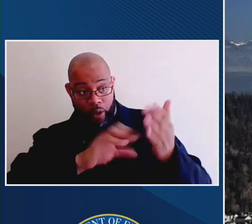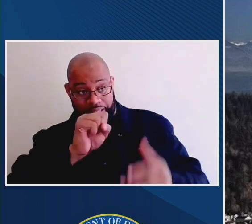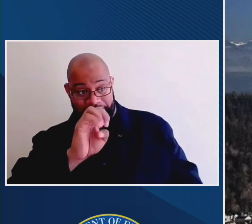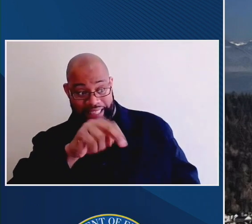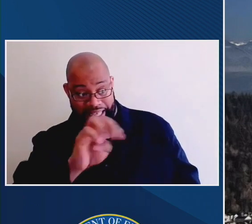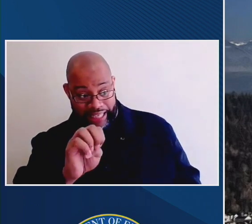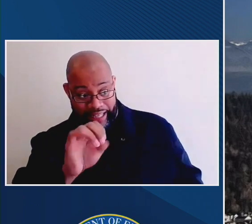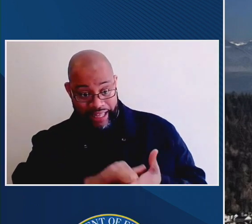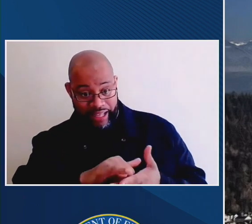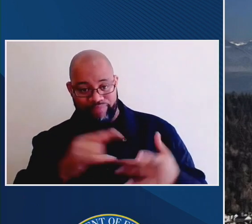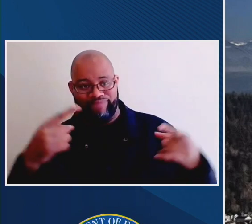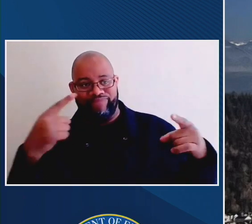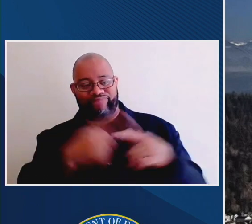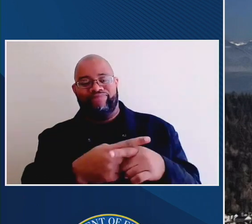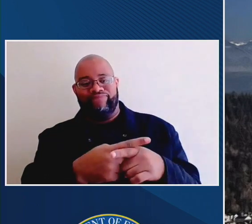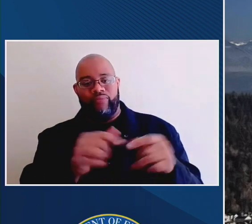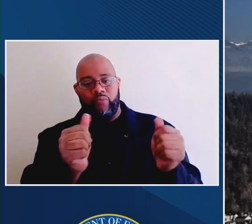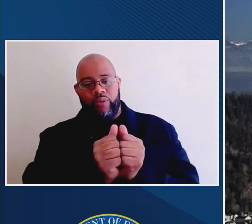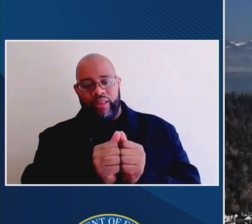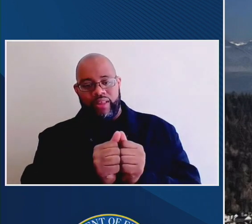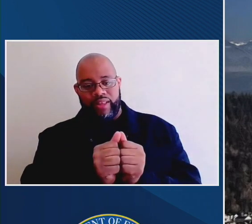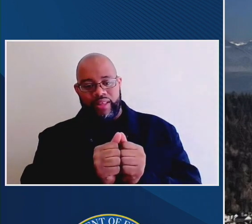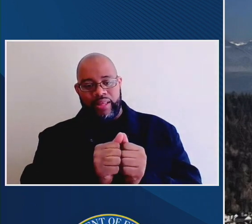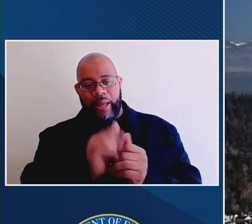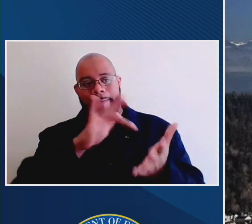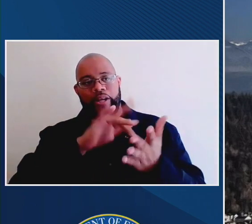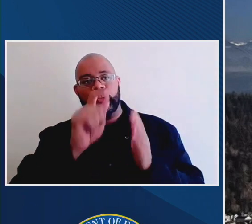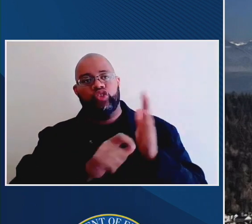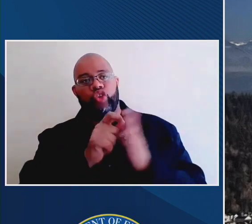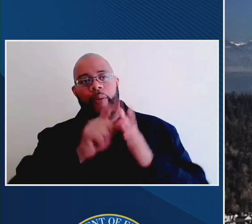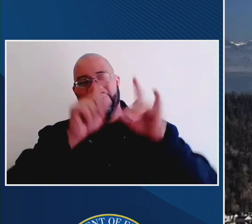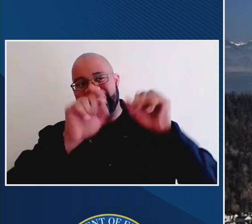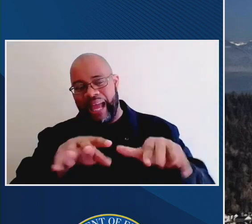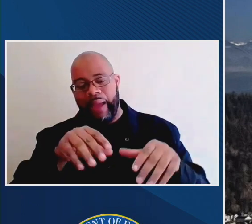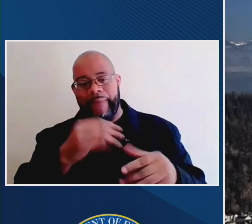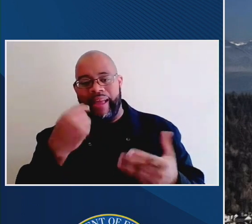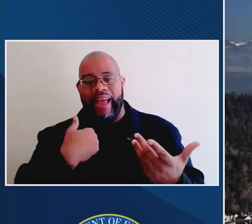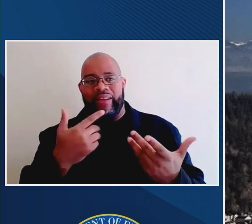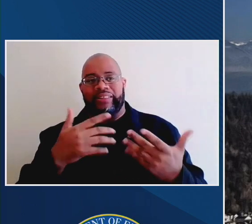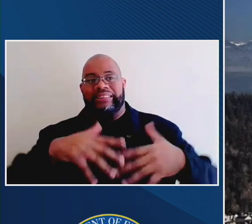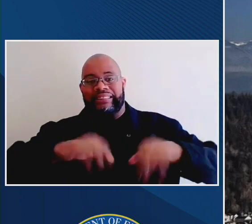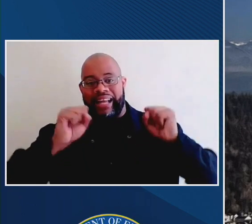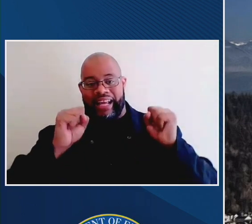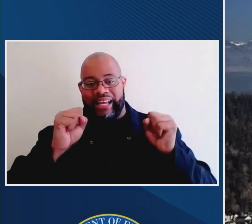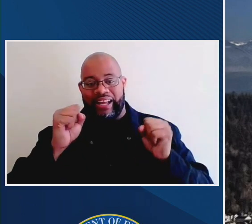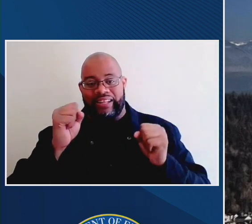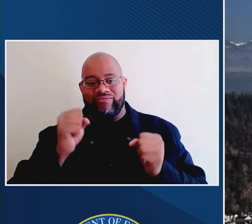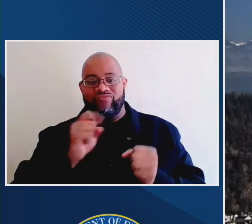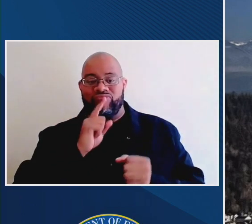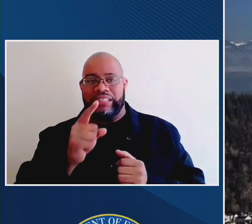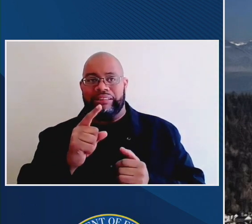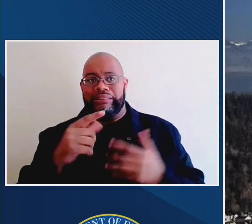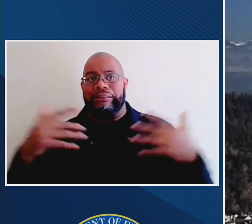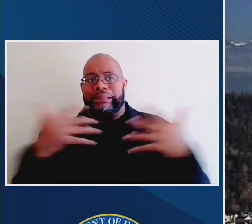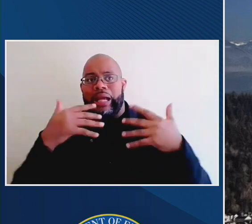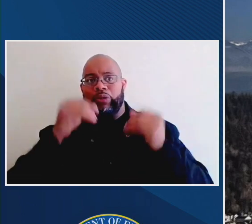to conflict head on with a midterm exam in a course I was taking with a rather intimidating